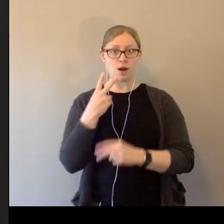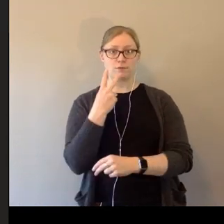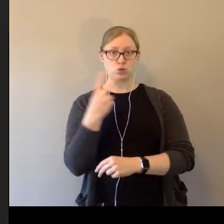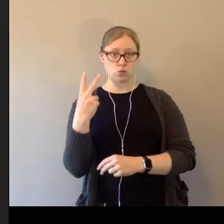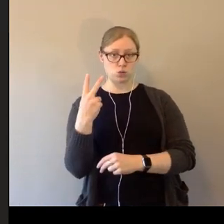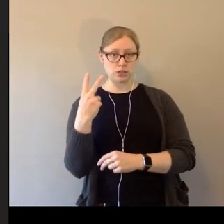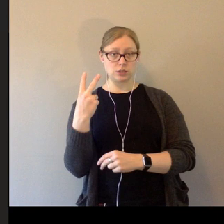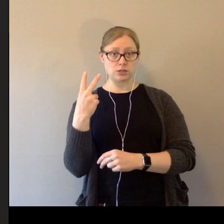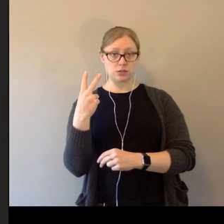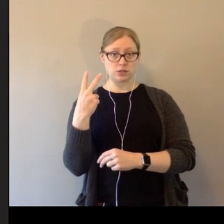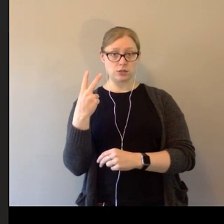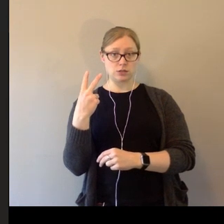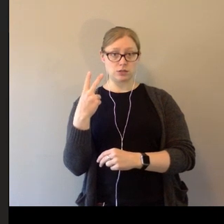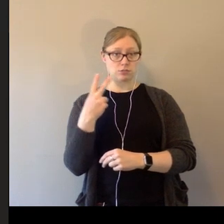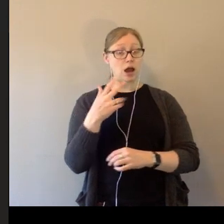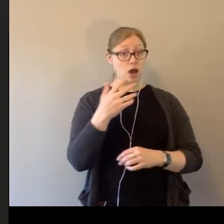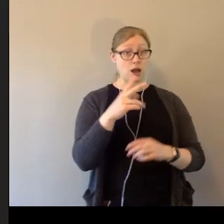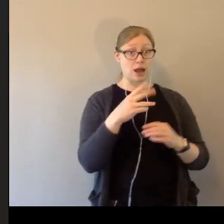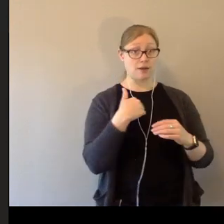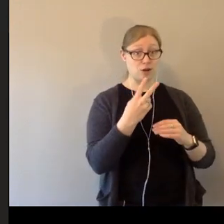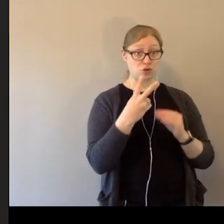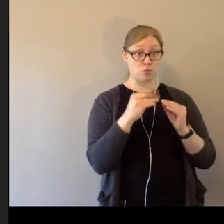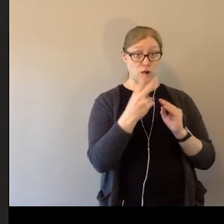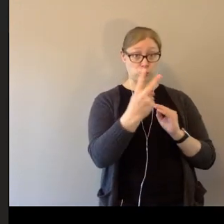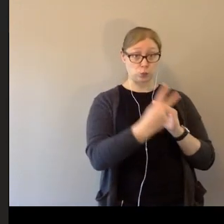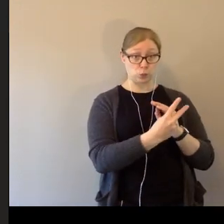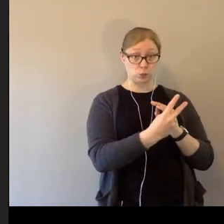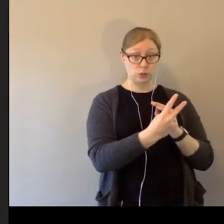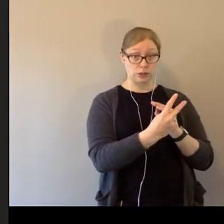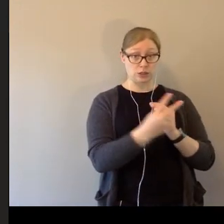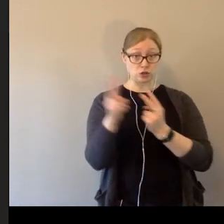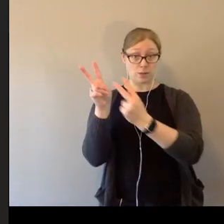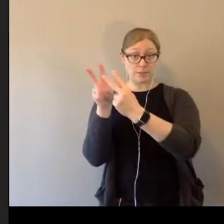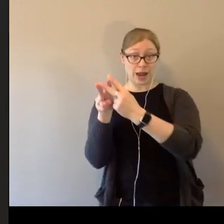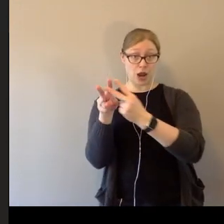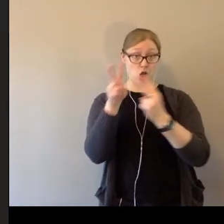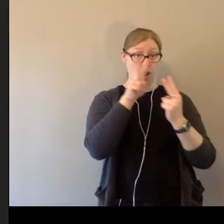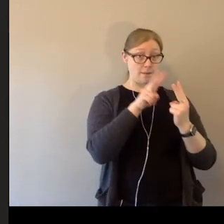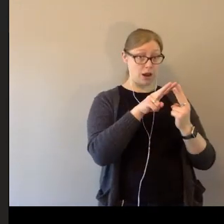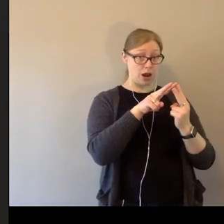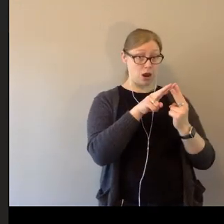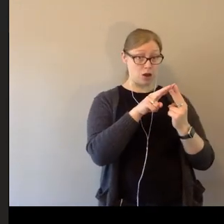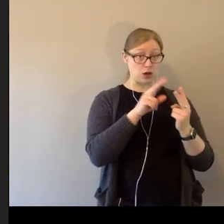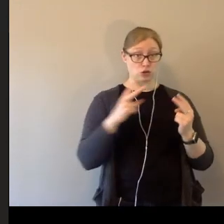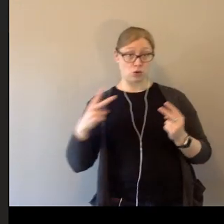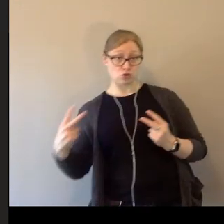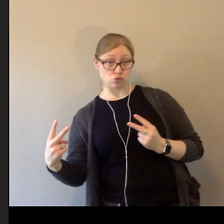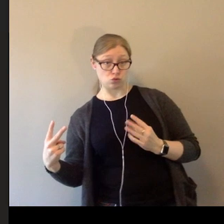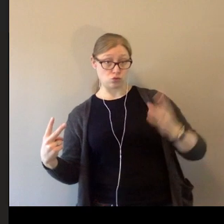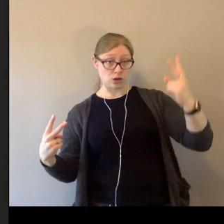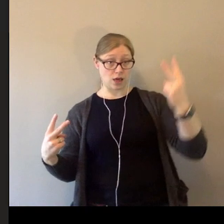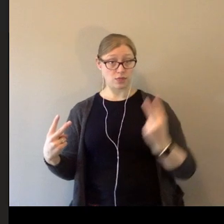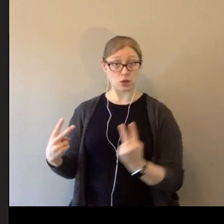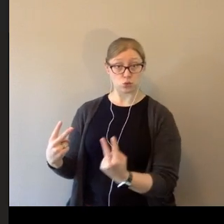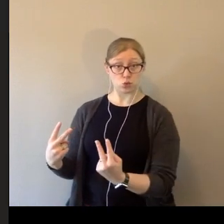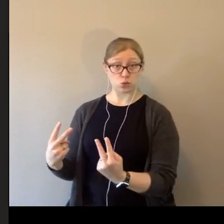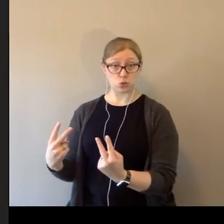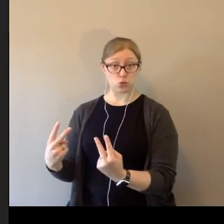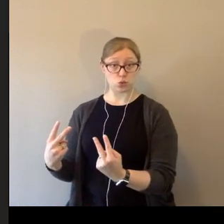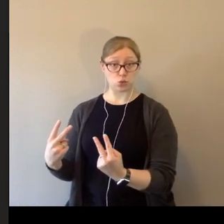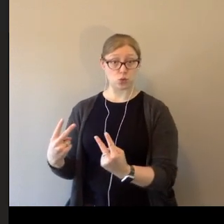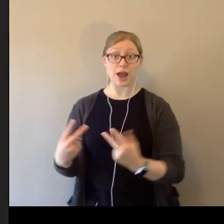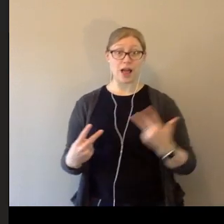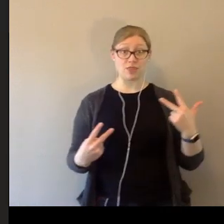I also have 2 more 2's. So outside I'm going to have a 2. And then this 3 is all by itself, so it's